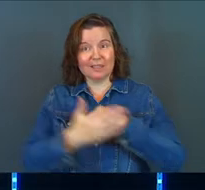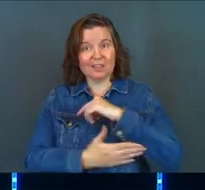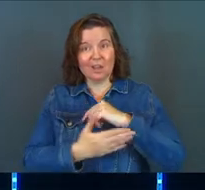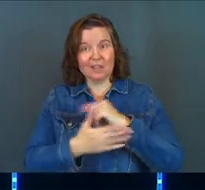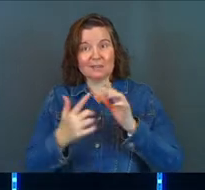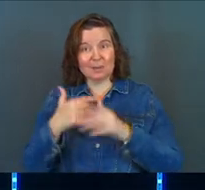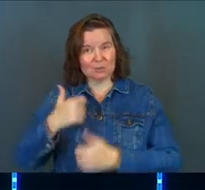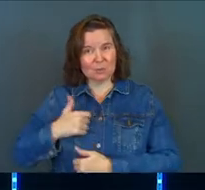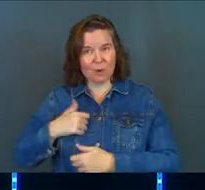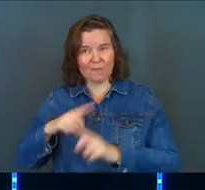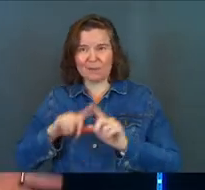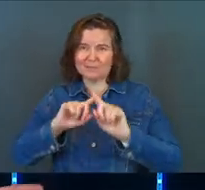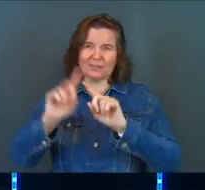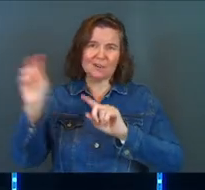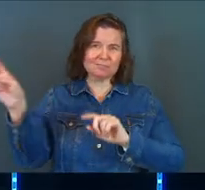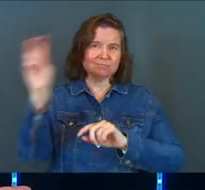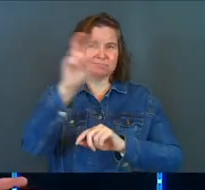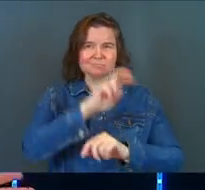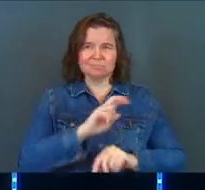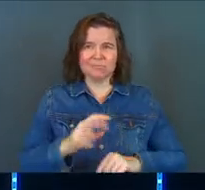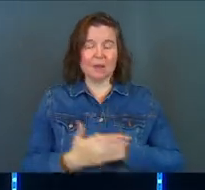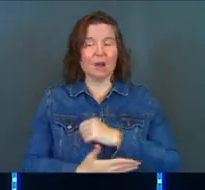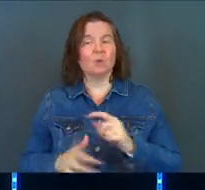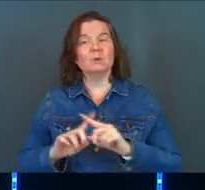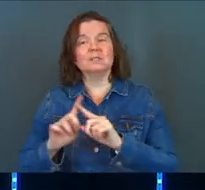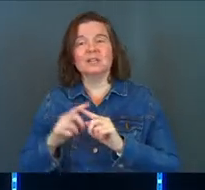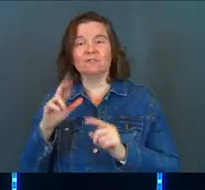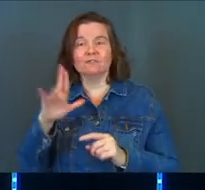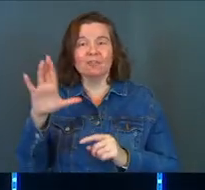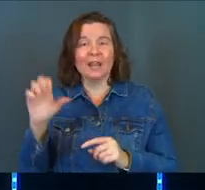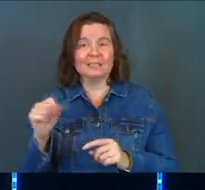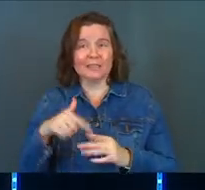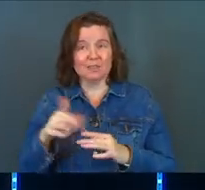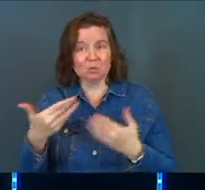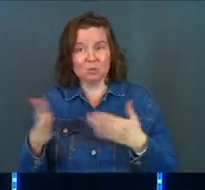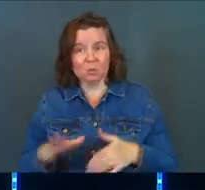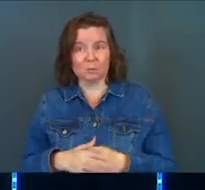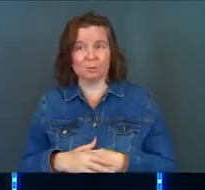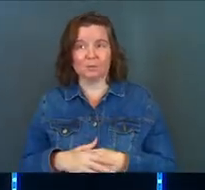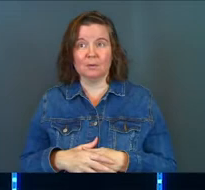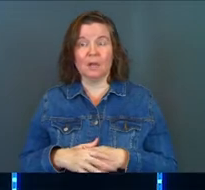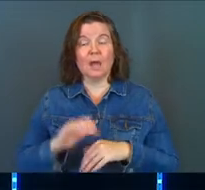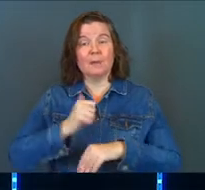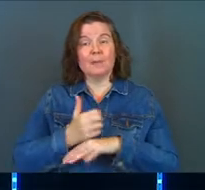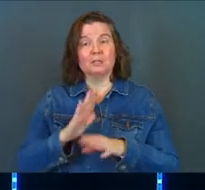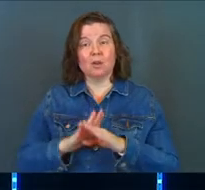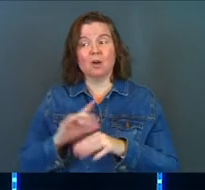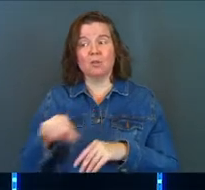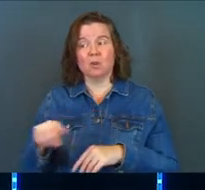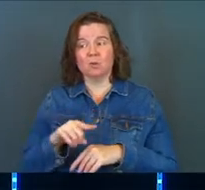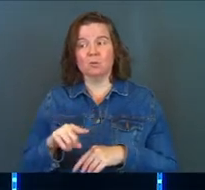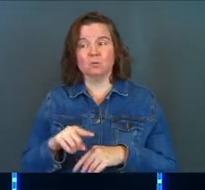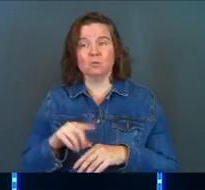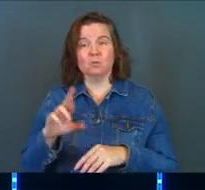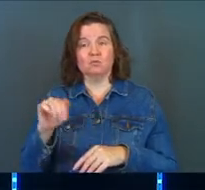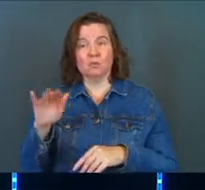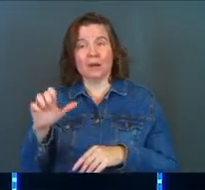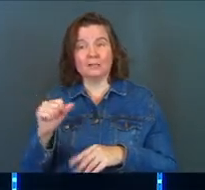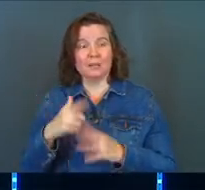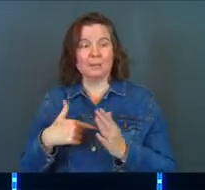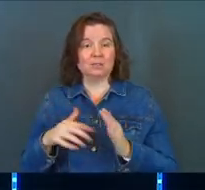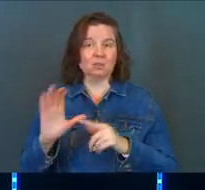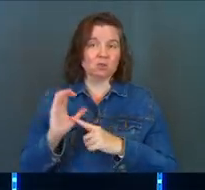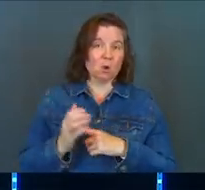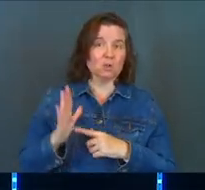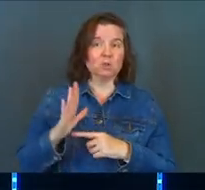country, especially you soldiers. You're from all over the place. We're different races in this room. And based on those races and based on